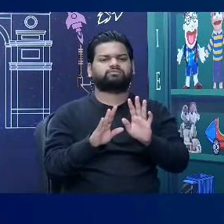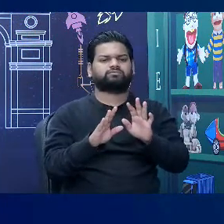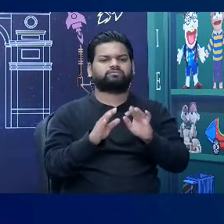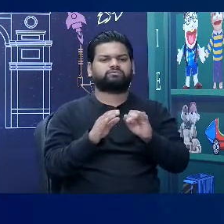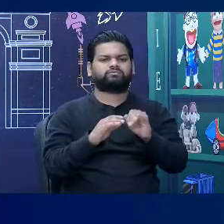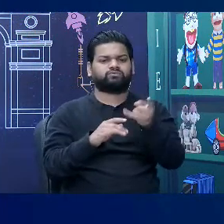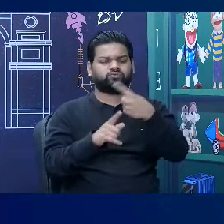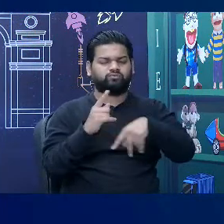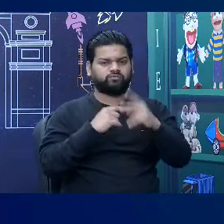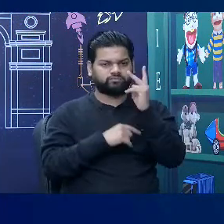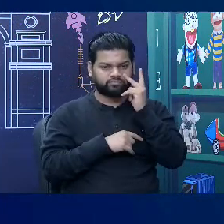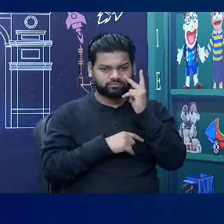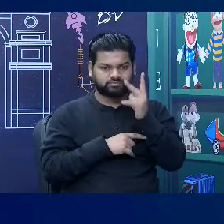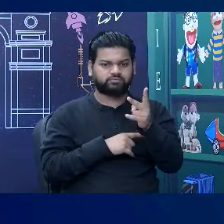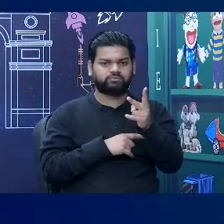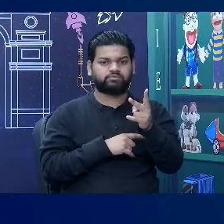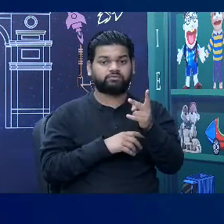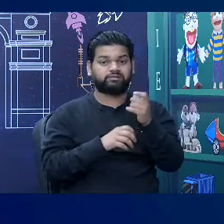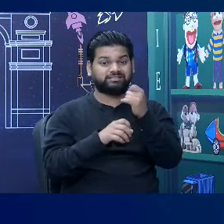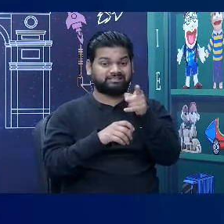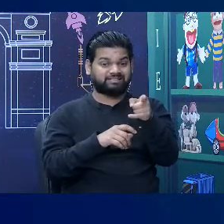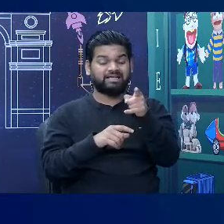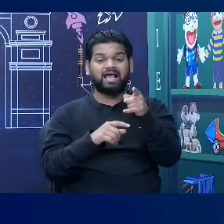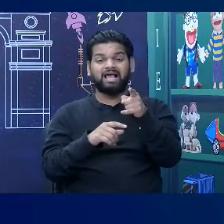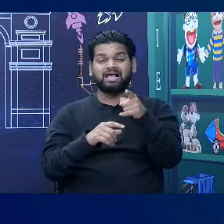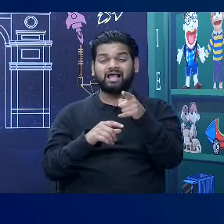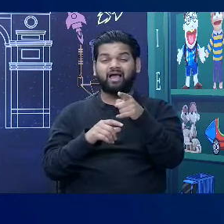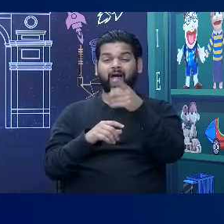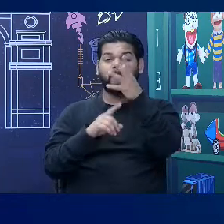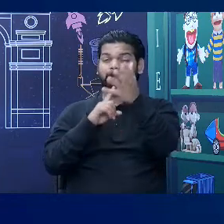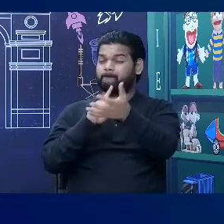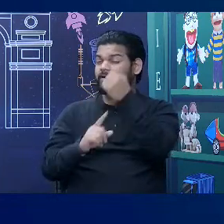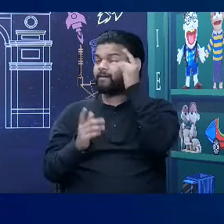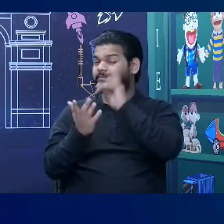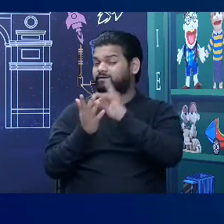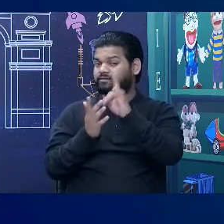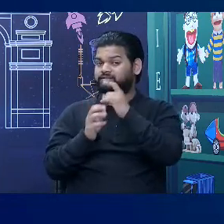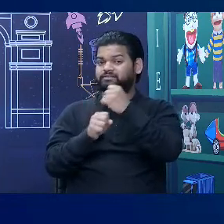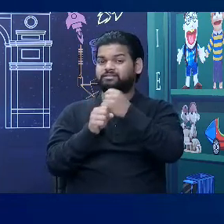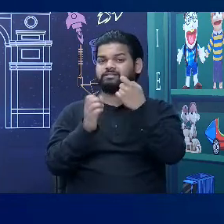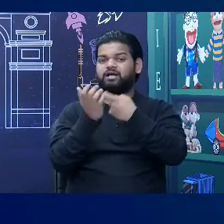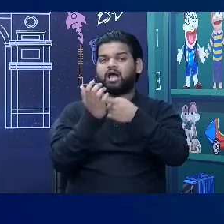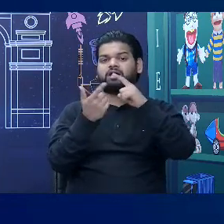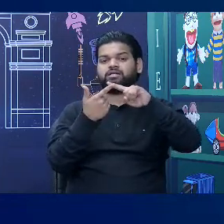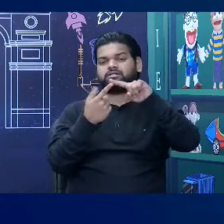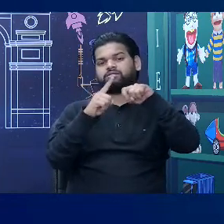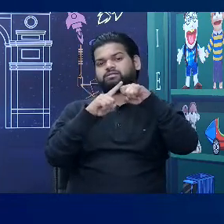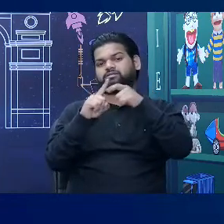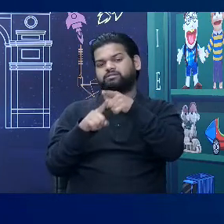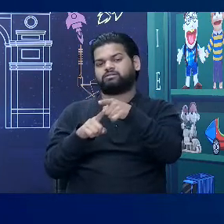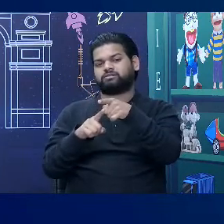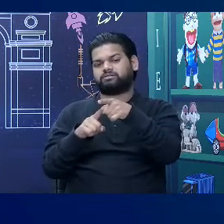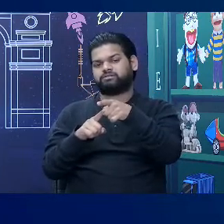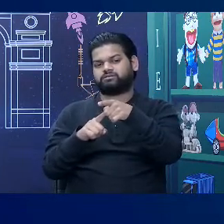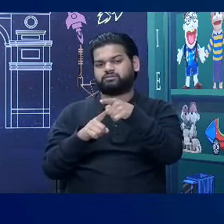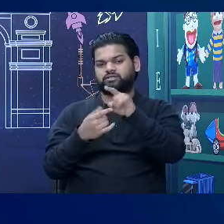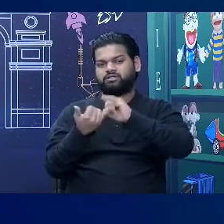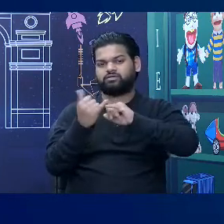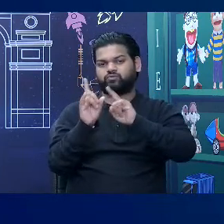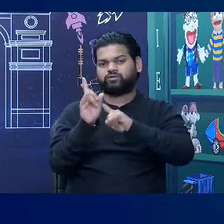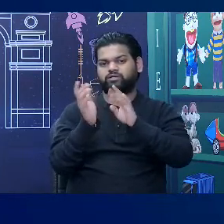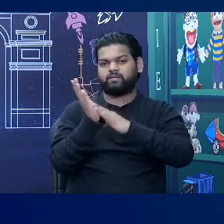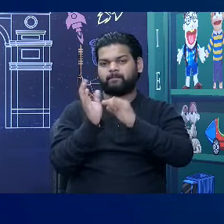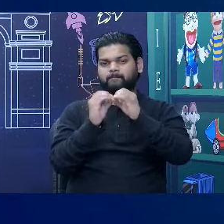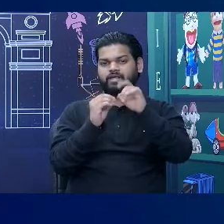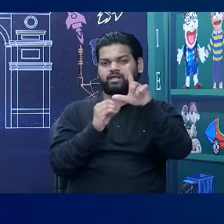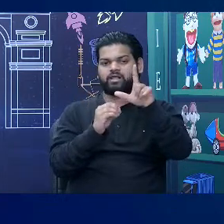Greek symbol, to represent angle theta. This is base, which is also known as adjacent side, and this forms the